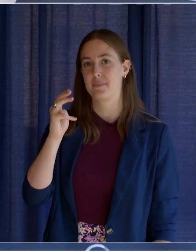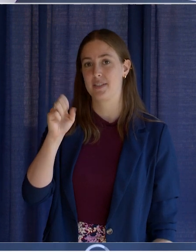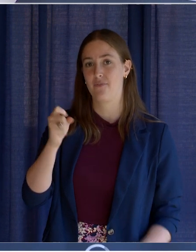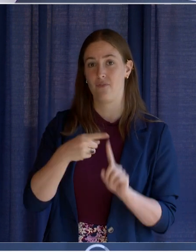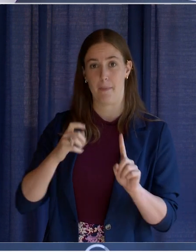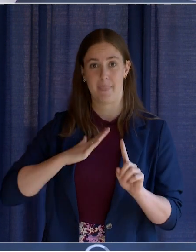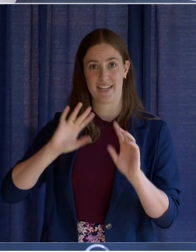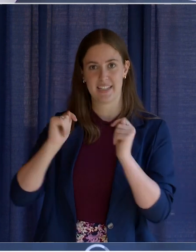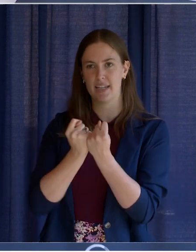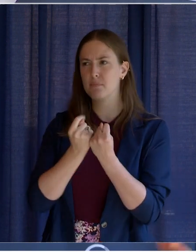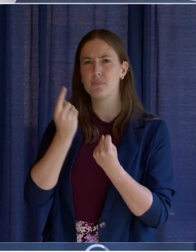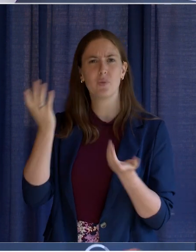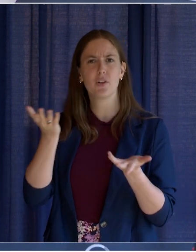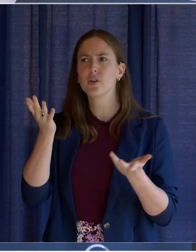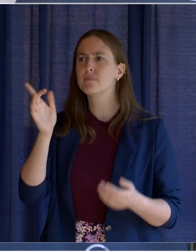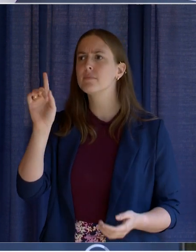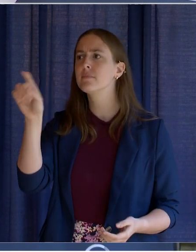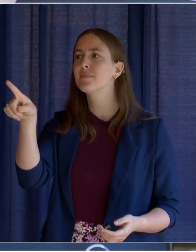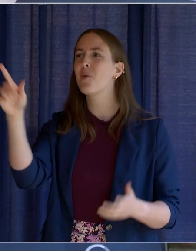Stand up, Sarah.